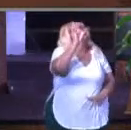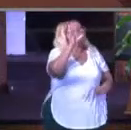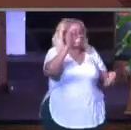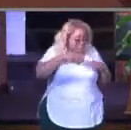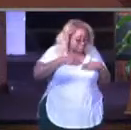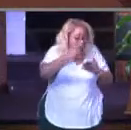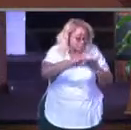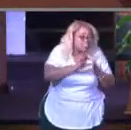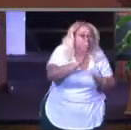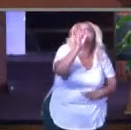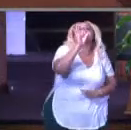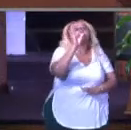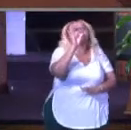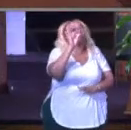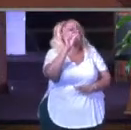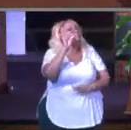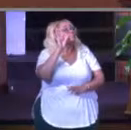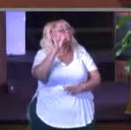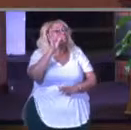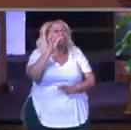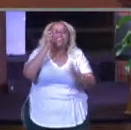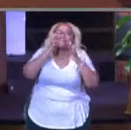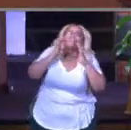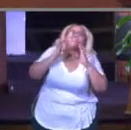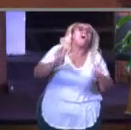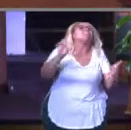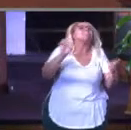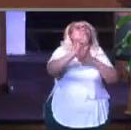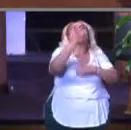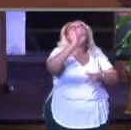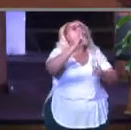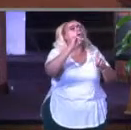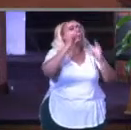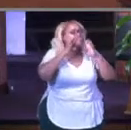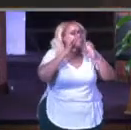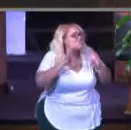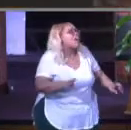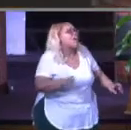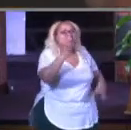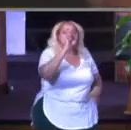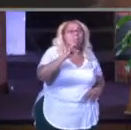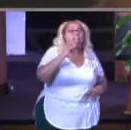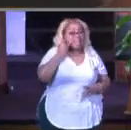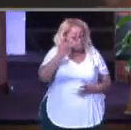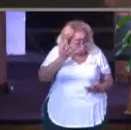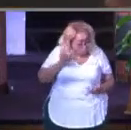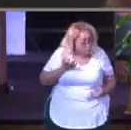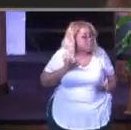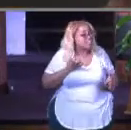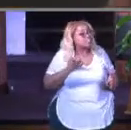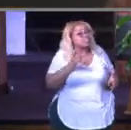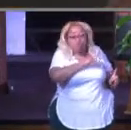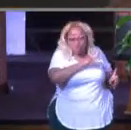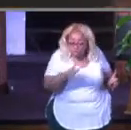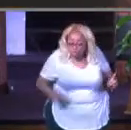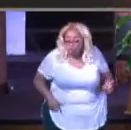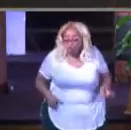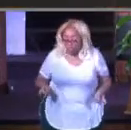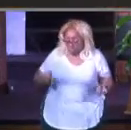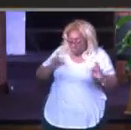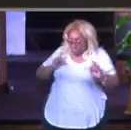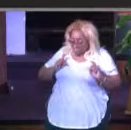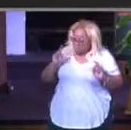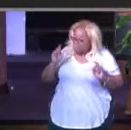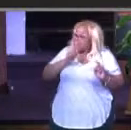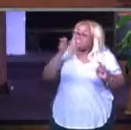Ghost. Receive the Holy Spirit. Cry out unto God. Cry out unto God. If you want the Lord to give